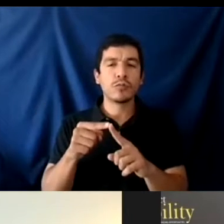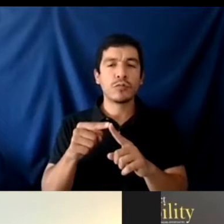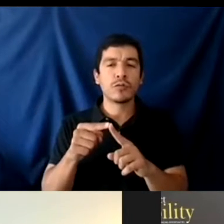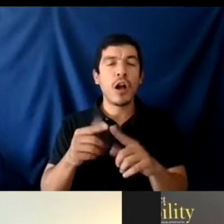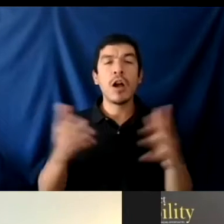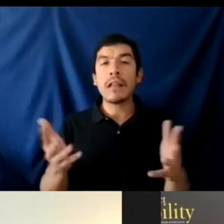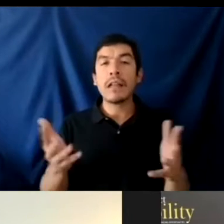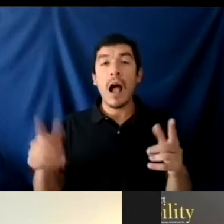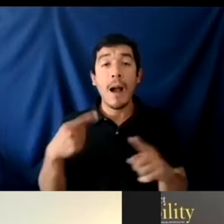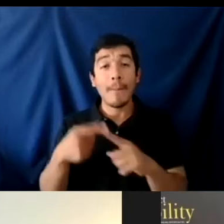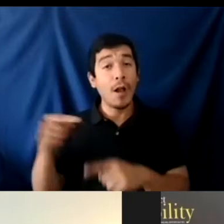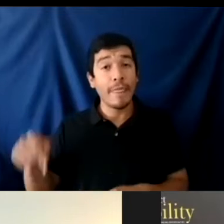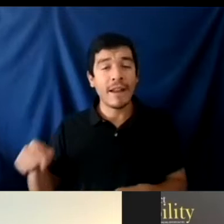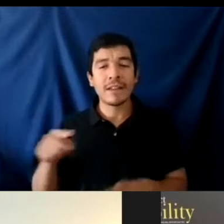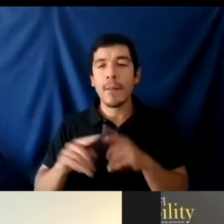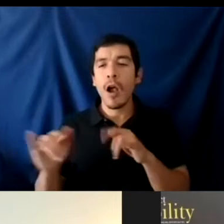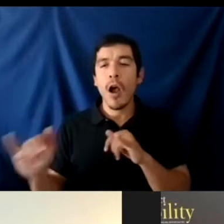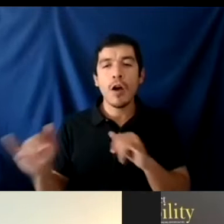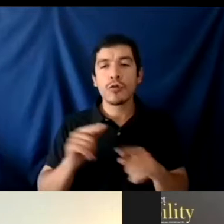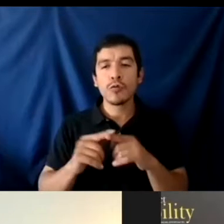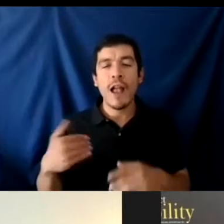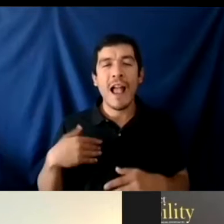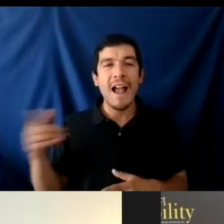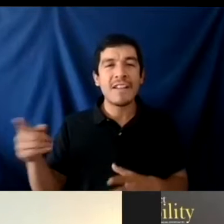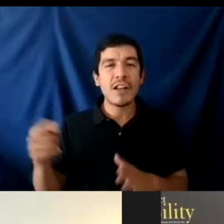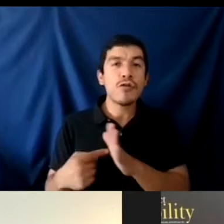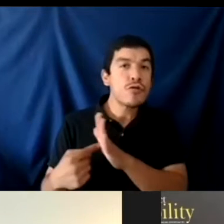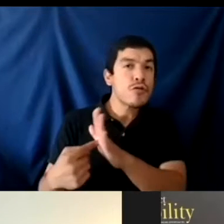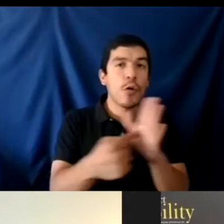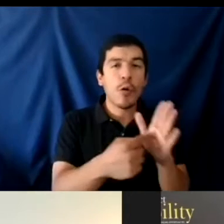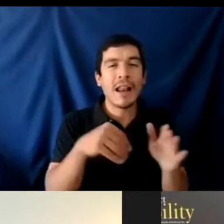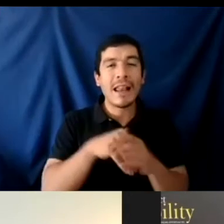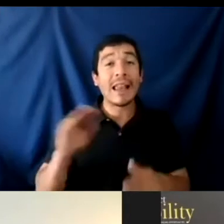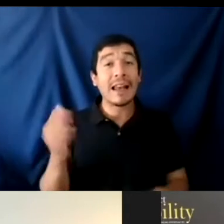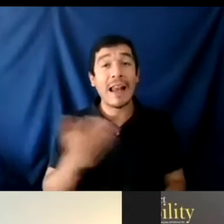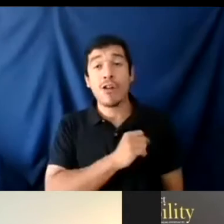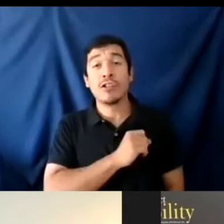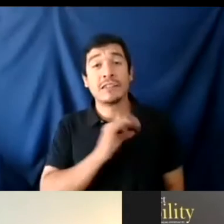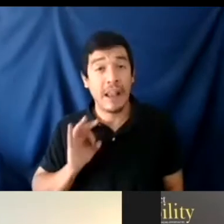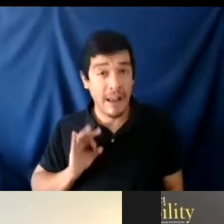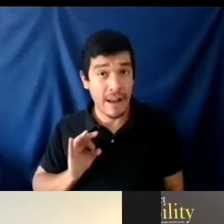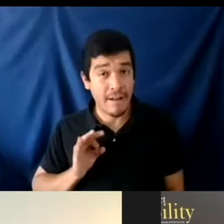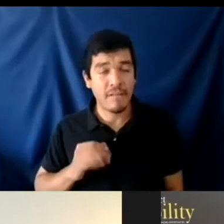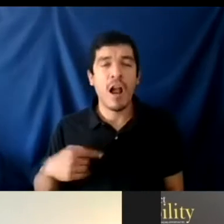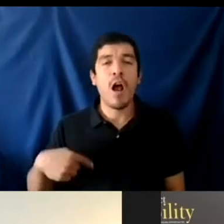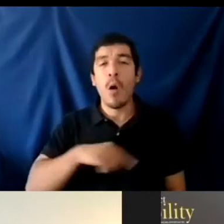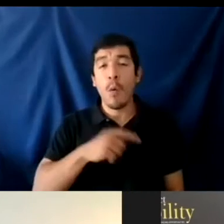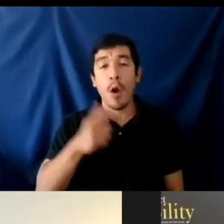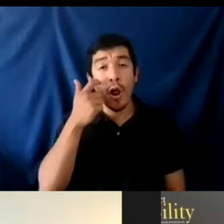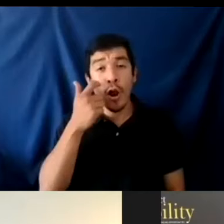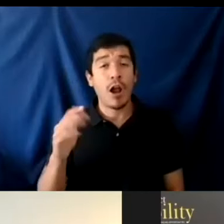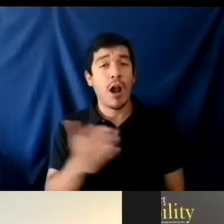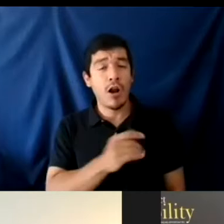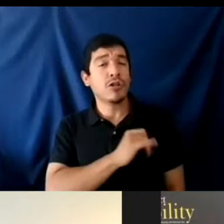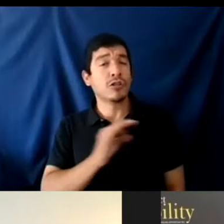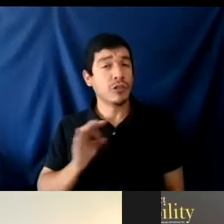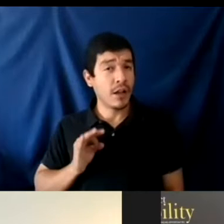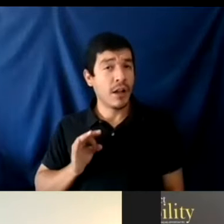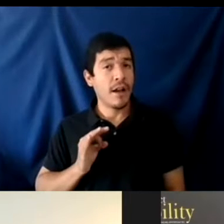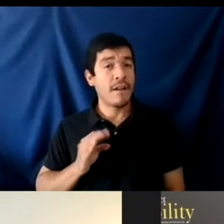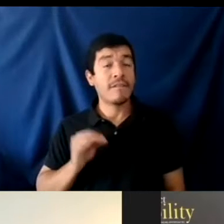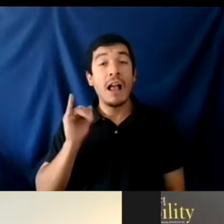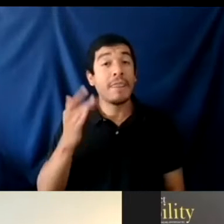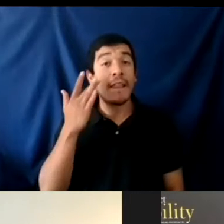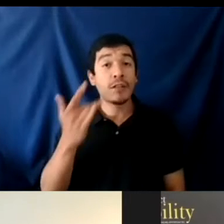talk about this, but also to have it reflected in our staff. We look at our staff, and that's